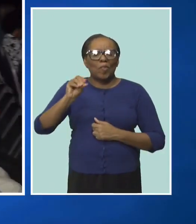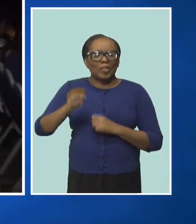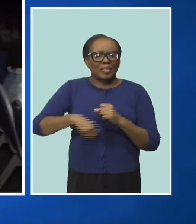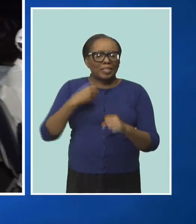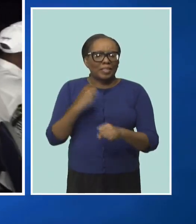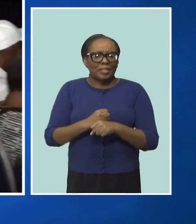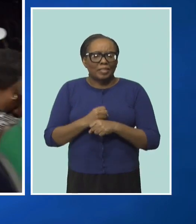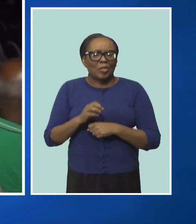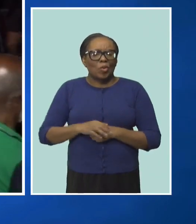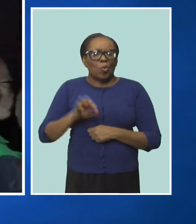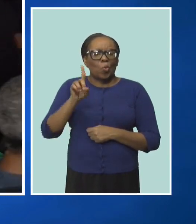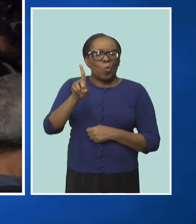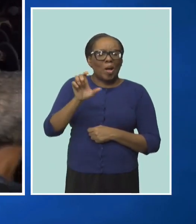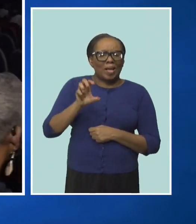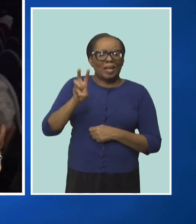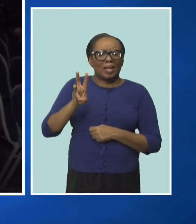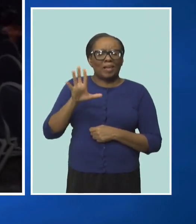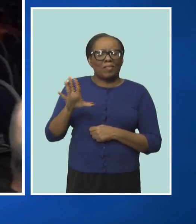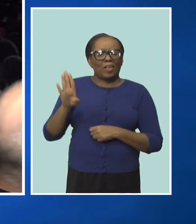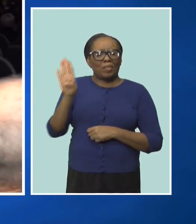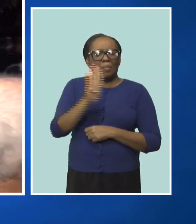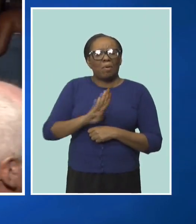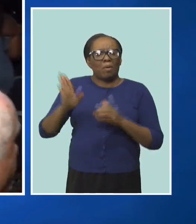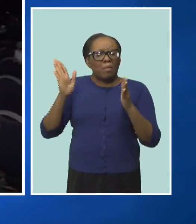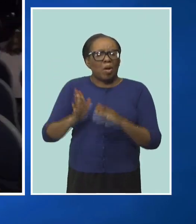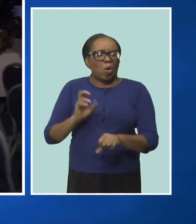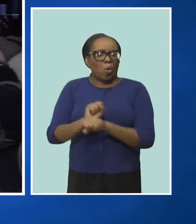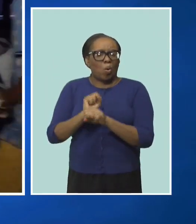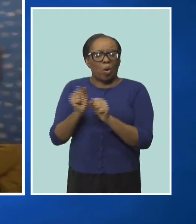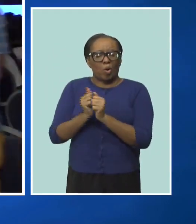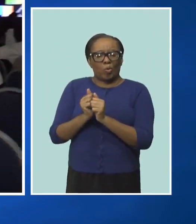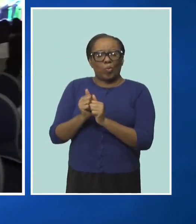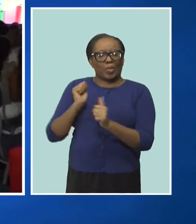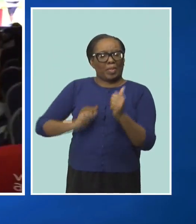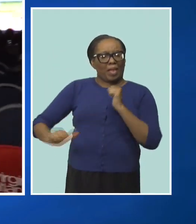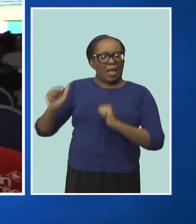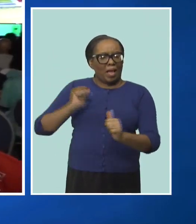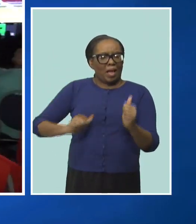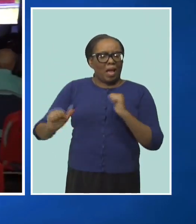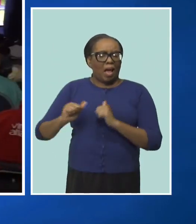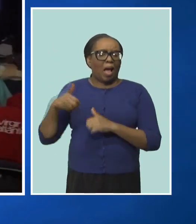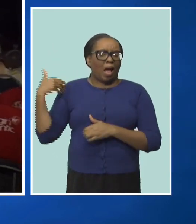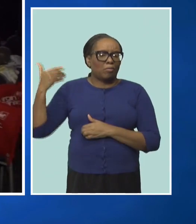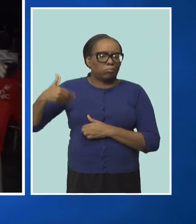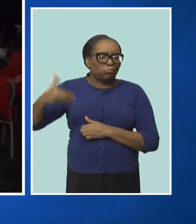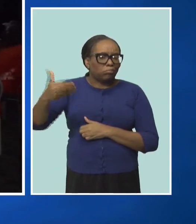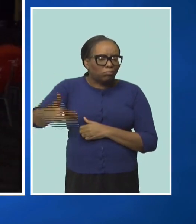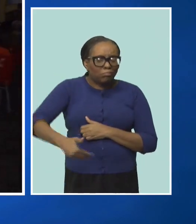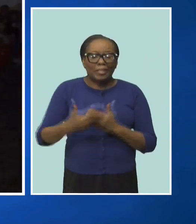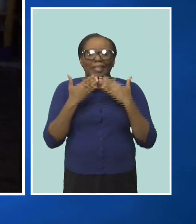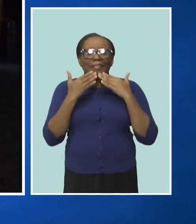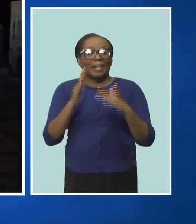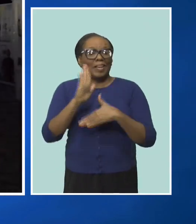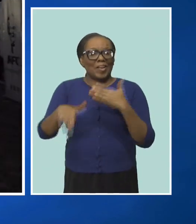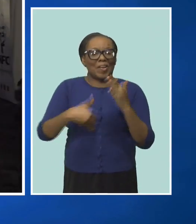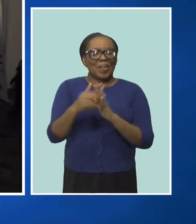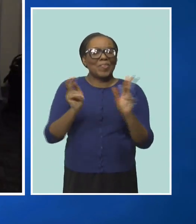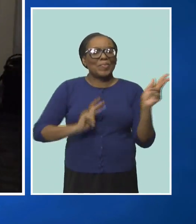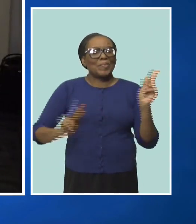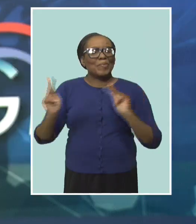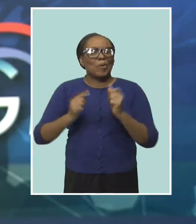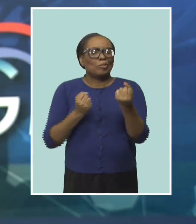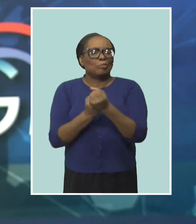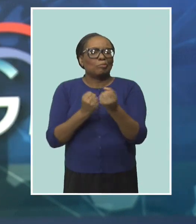had 165 Barbadians work with the production in one capacity or the other over the years, and thanks all those who